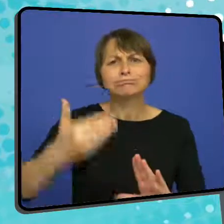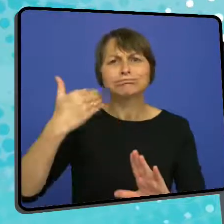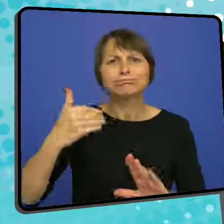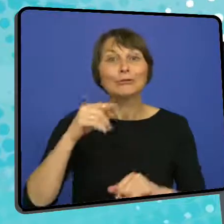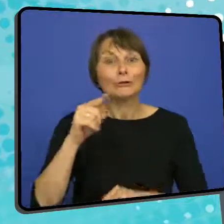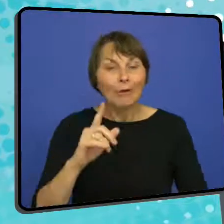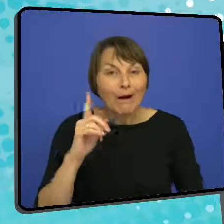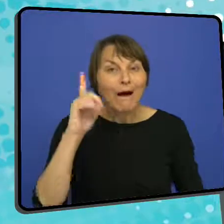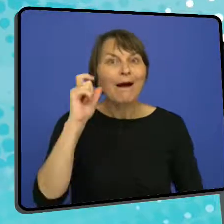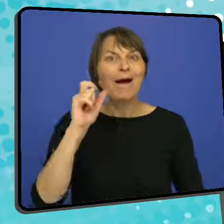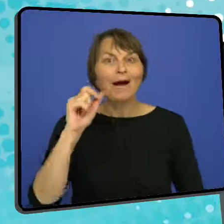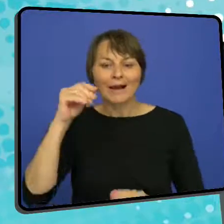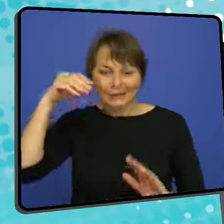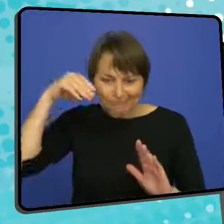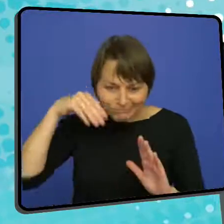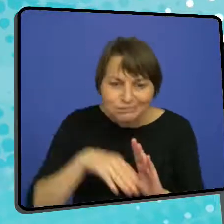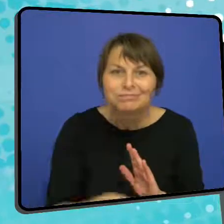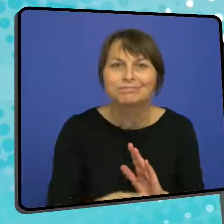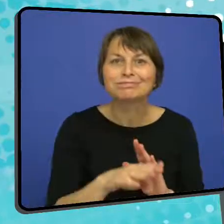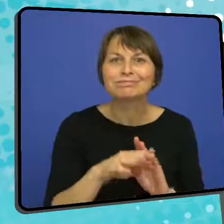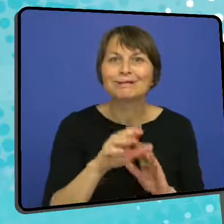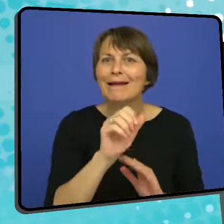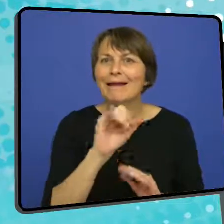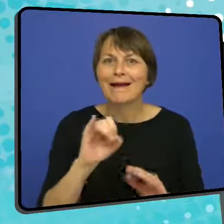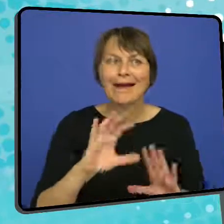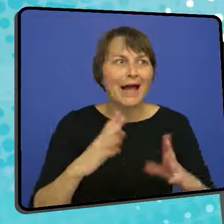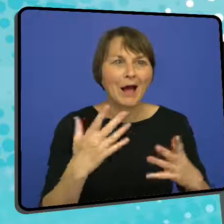path was to where you are today?